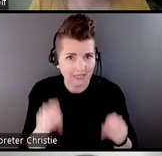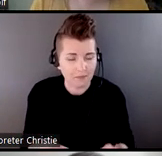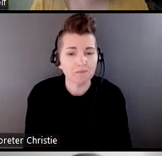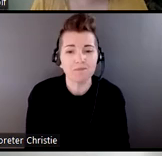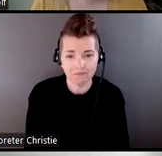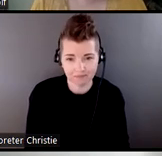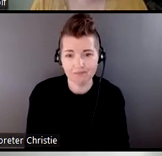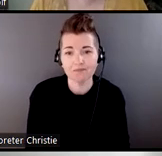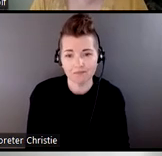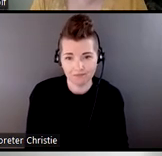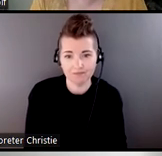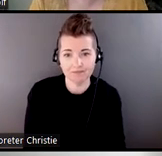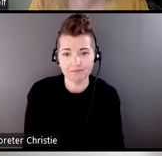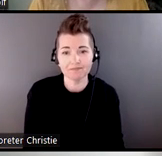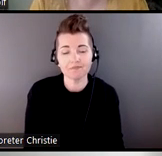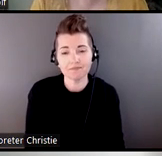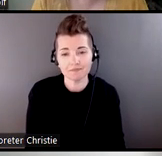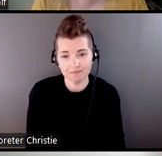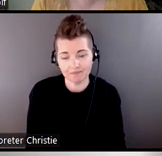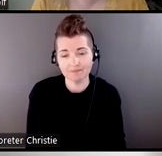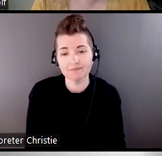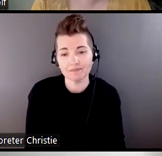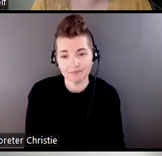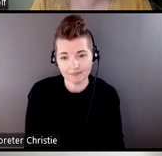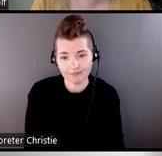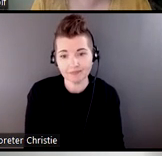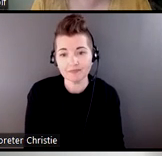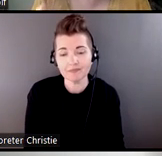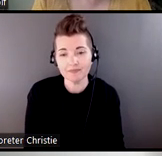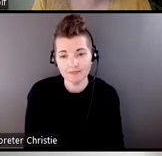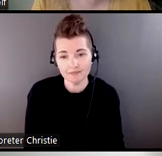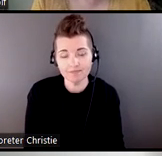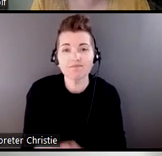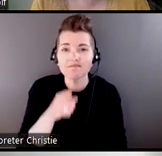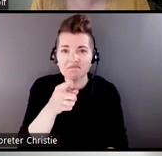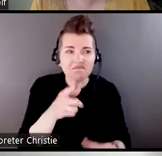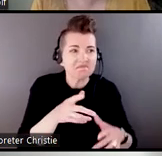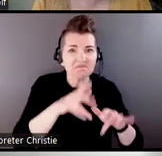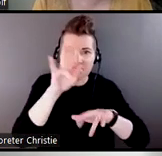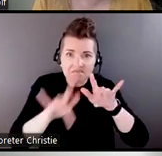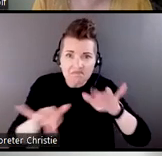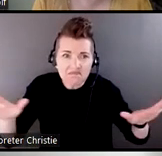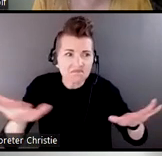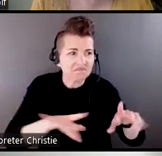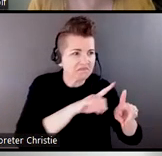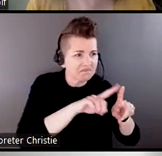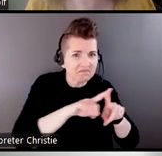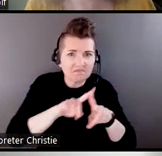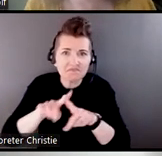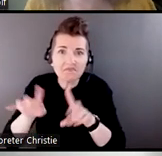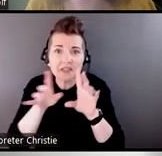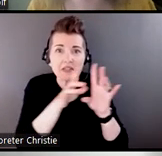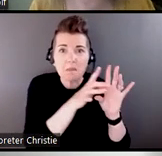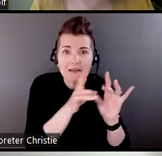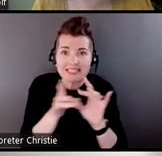want a variety of methods. You want to be consistent in what your message is, but add some freshness to it